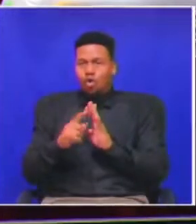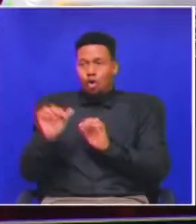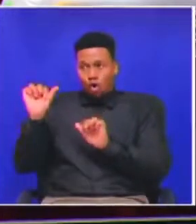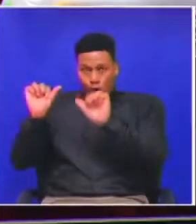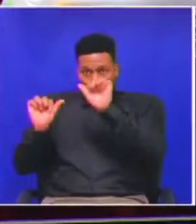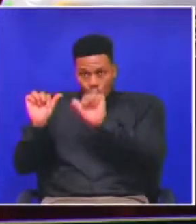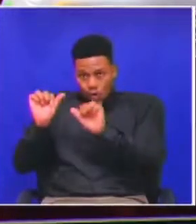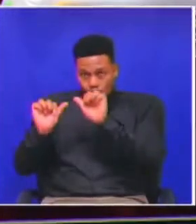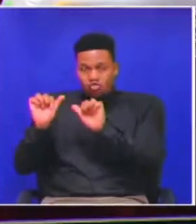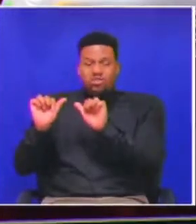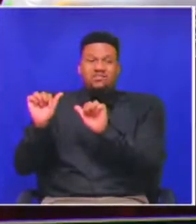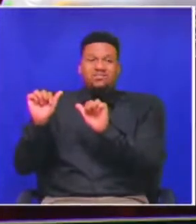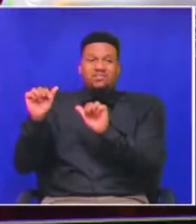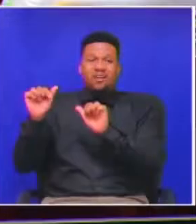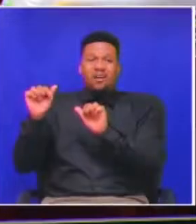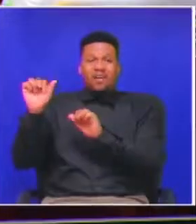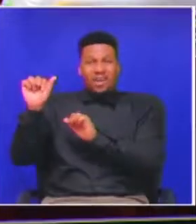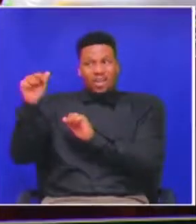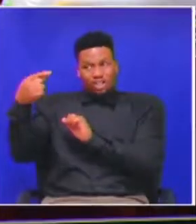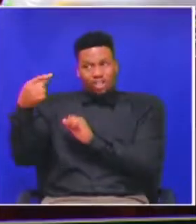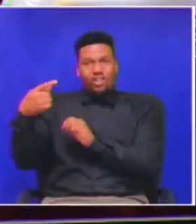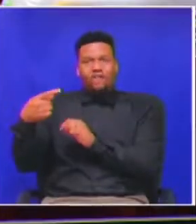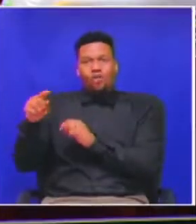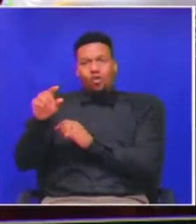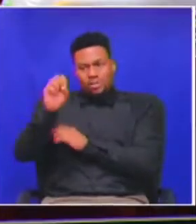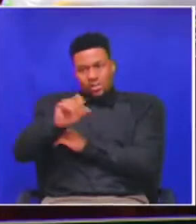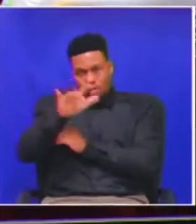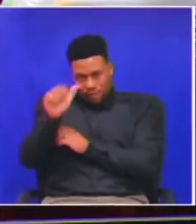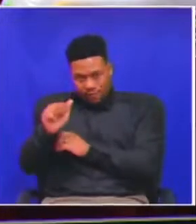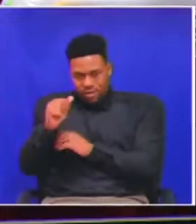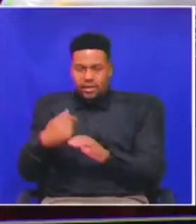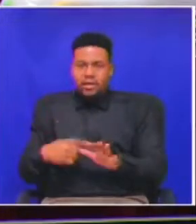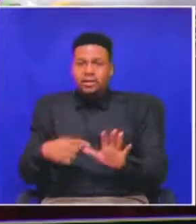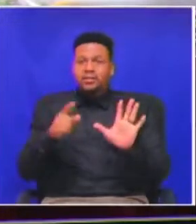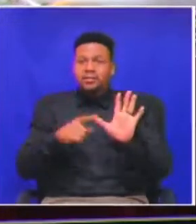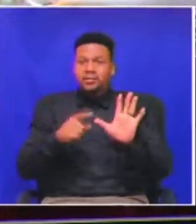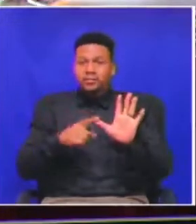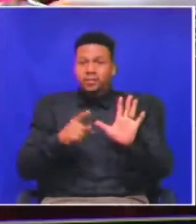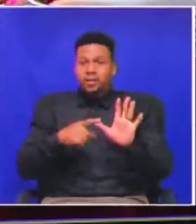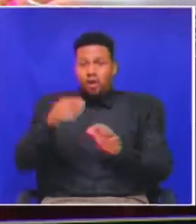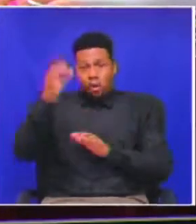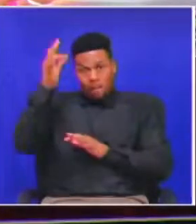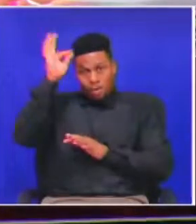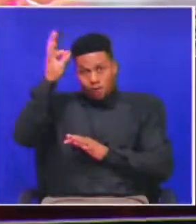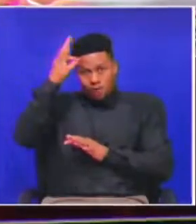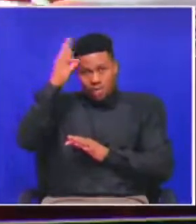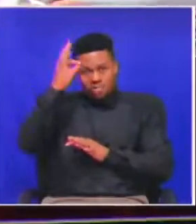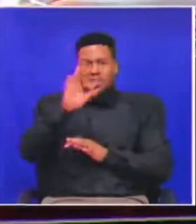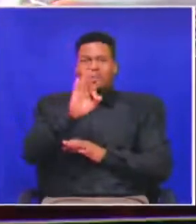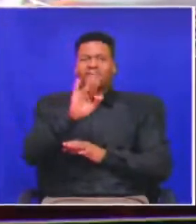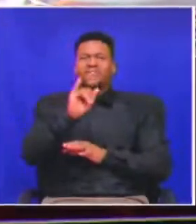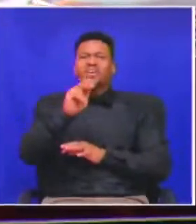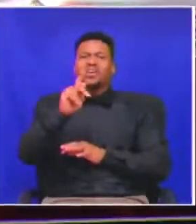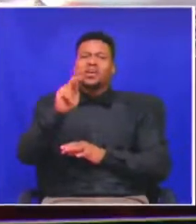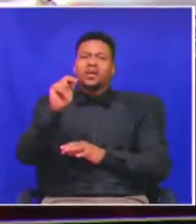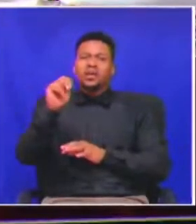Africa, Professor Somadoda Fikeni, the chairperson of the Public Service